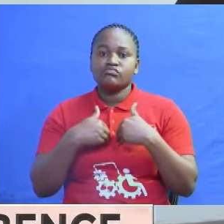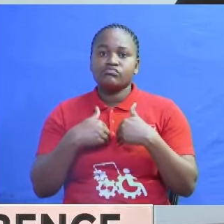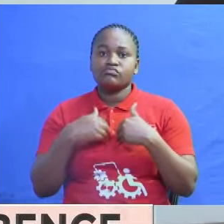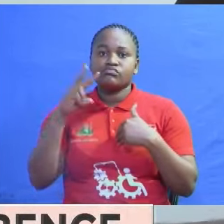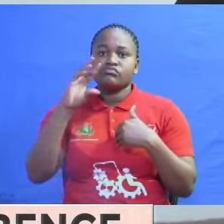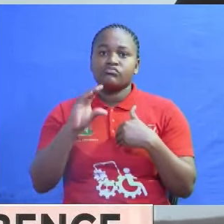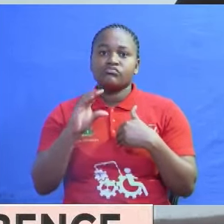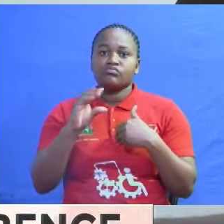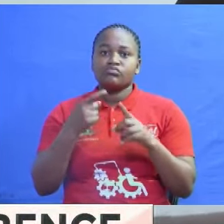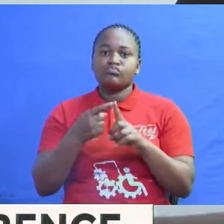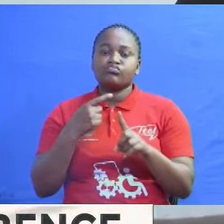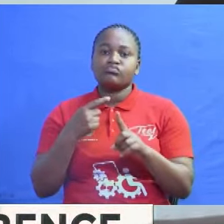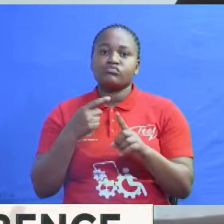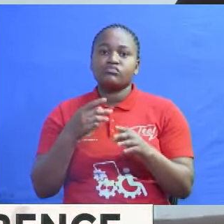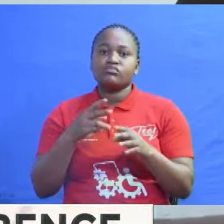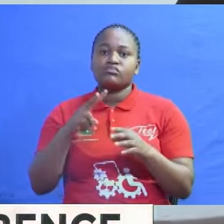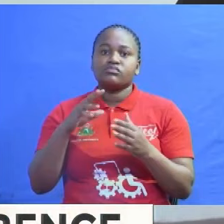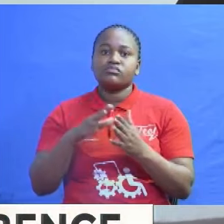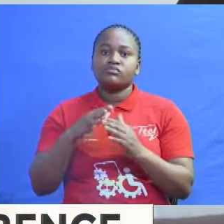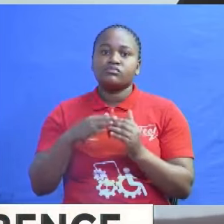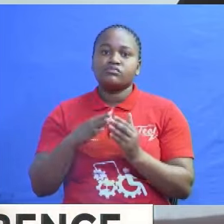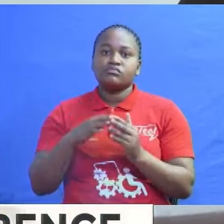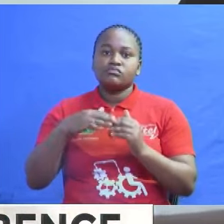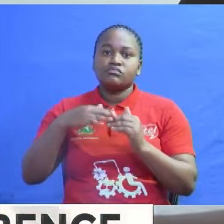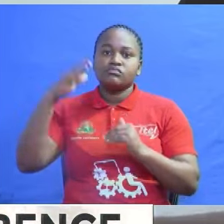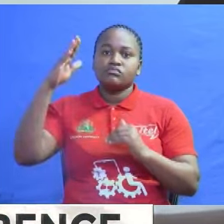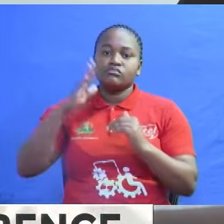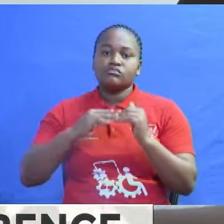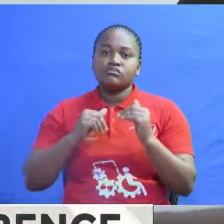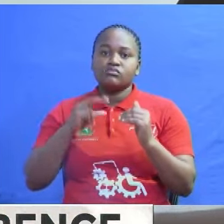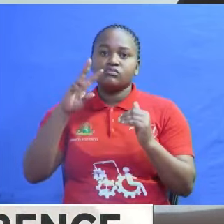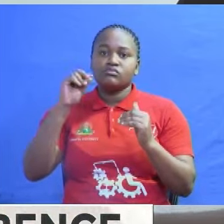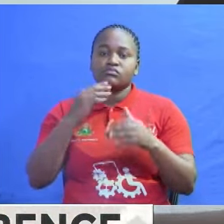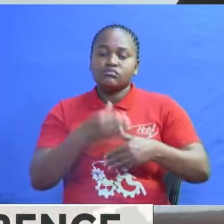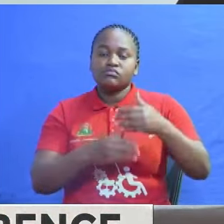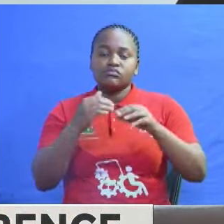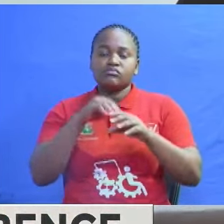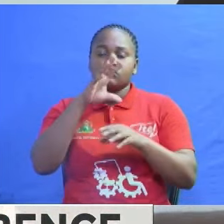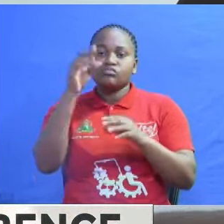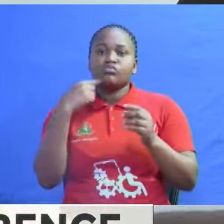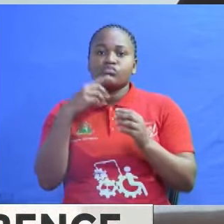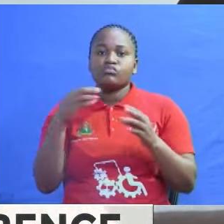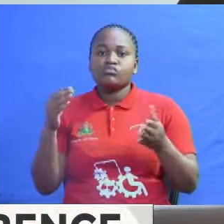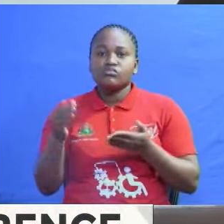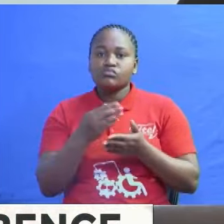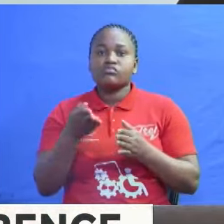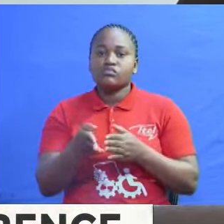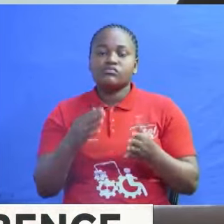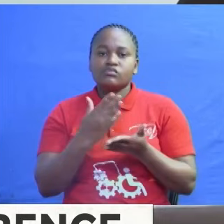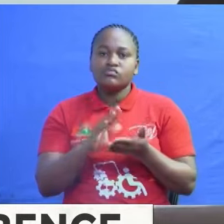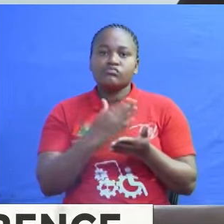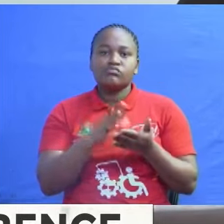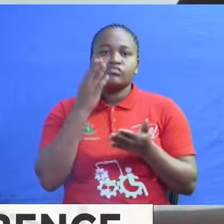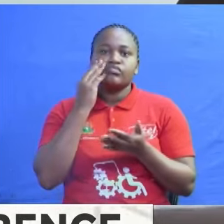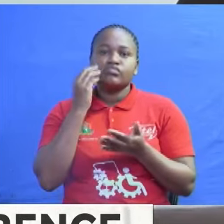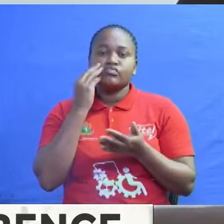vice chancellors from over 20 universities in Africa who are gathered here to share their